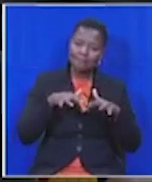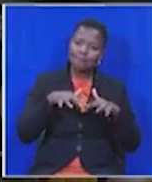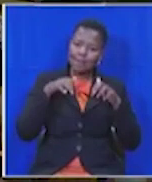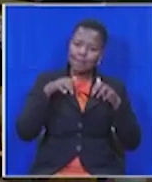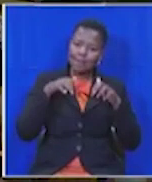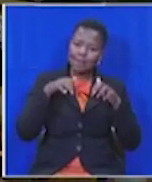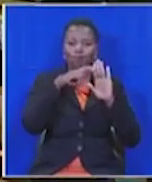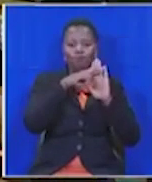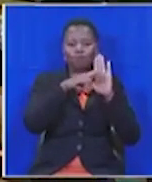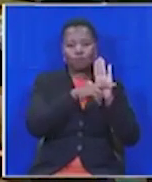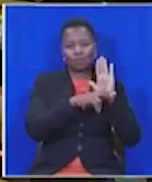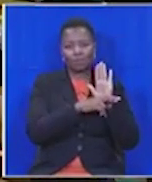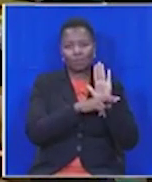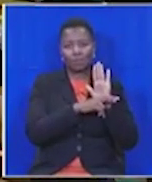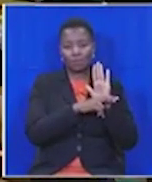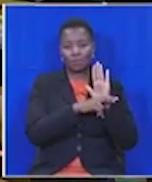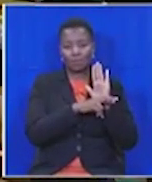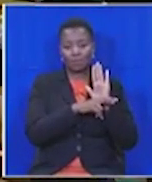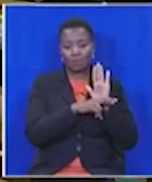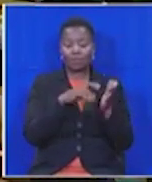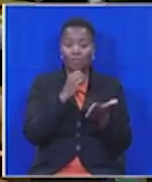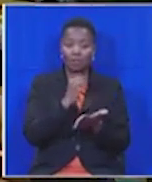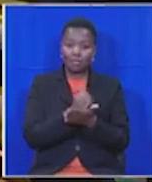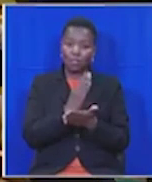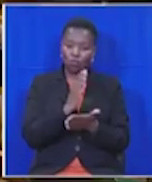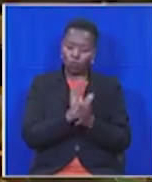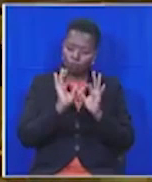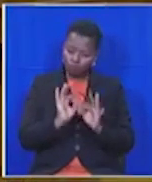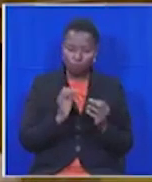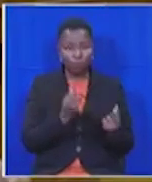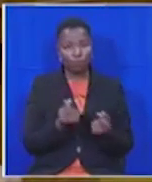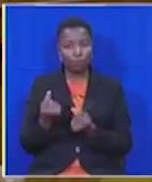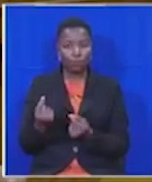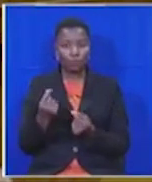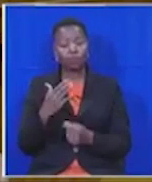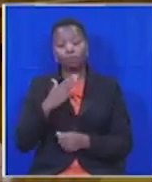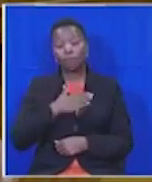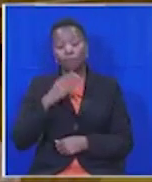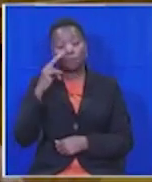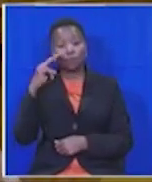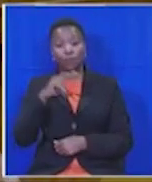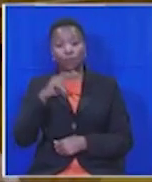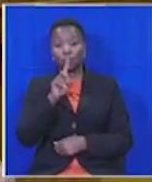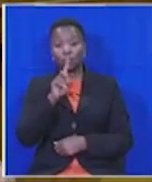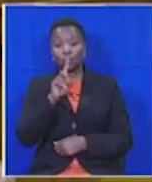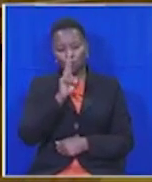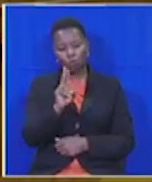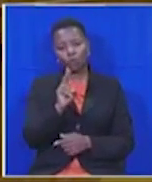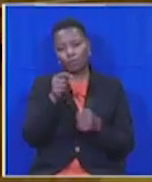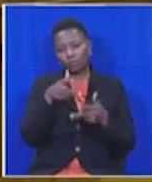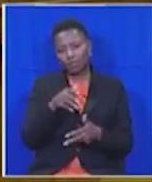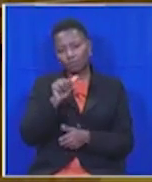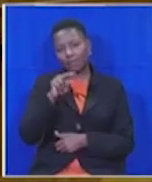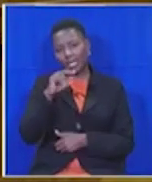this House to ensure that we work on that. Our view, Honorable Speaker, as an ANC, is that the rules